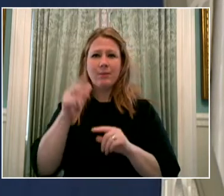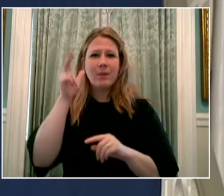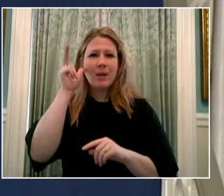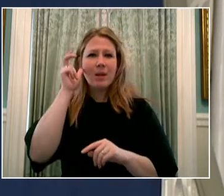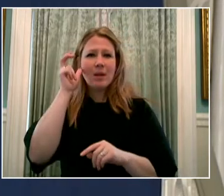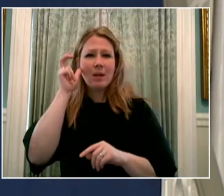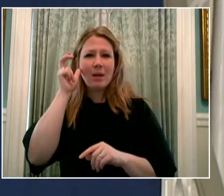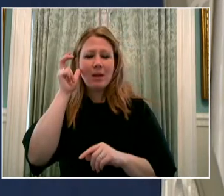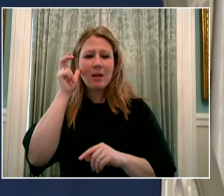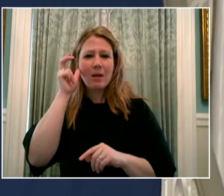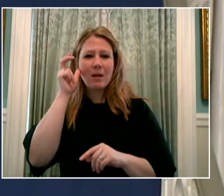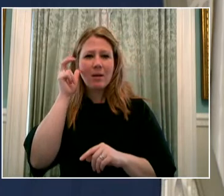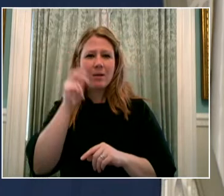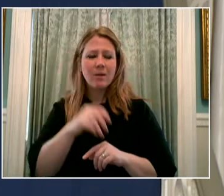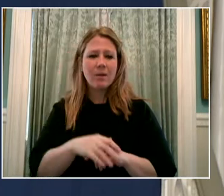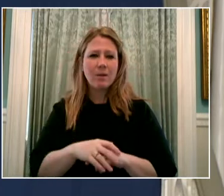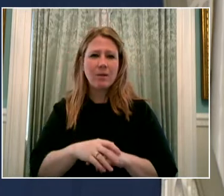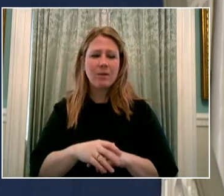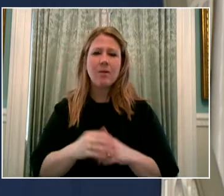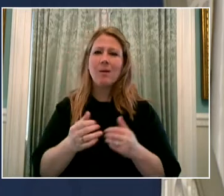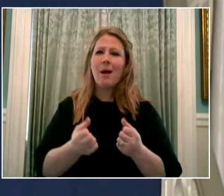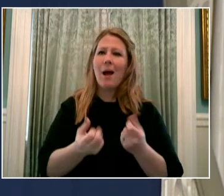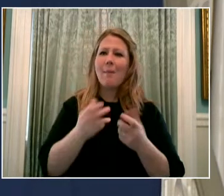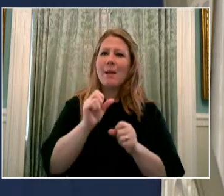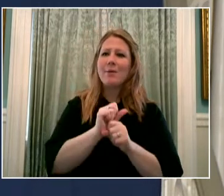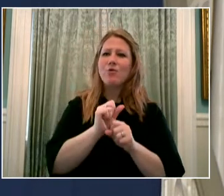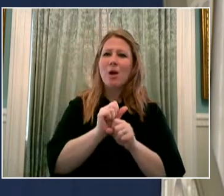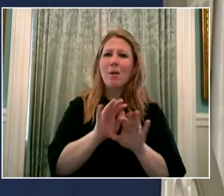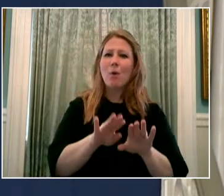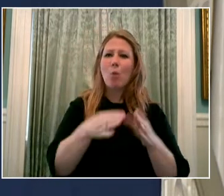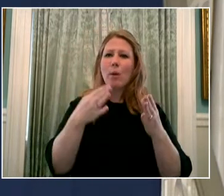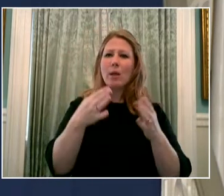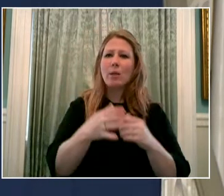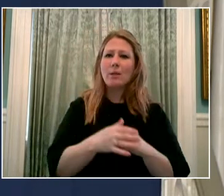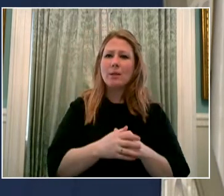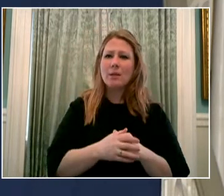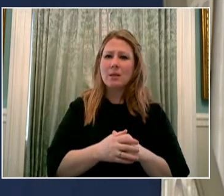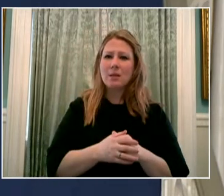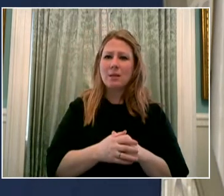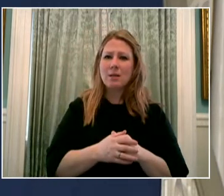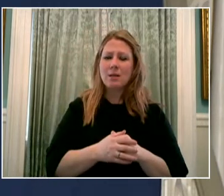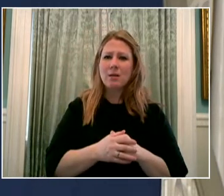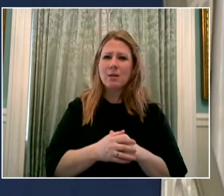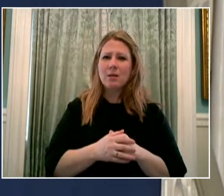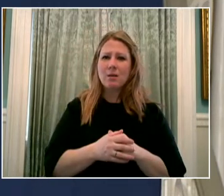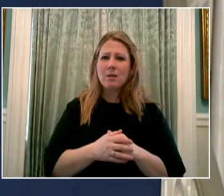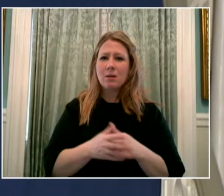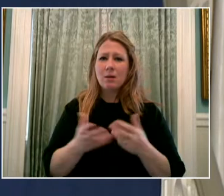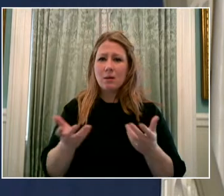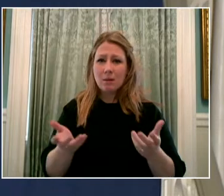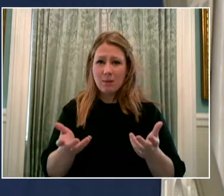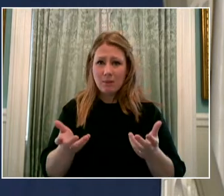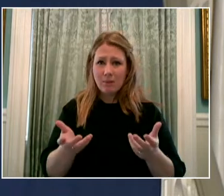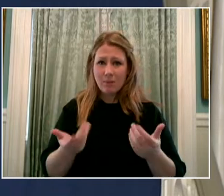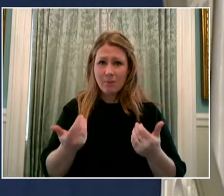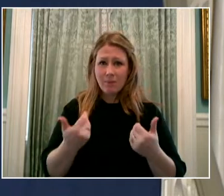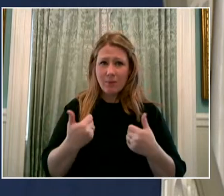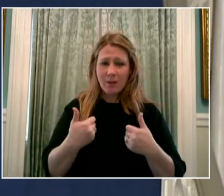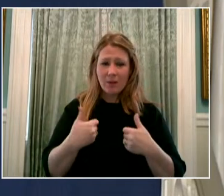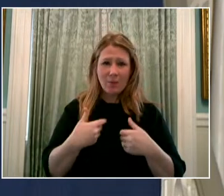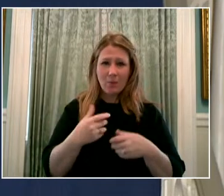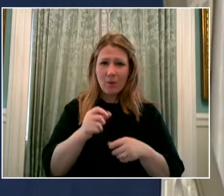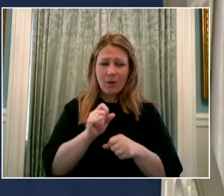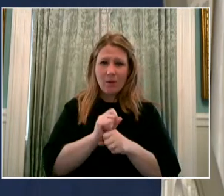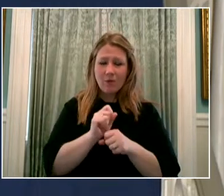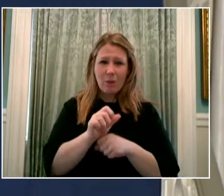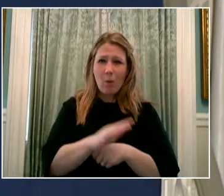Openings. You have jobs that are unfilled in the apartment buildings. Well, we got jobs that are being filled throughout the country, you know.